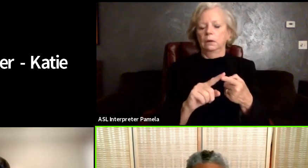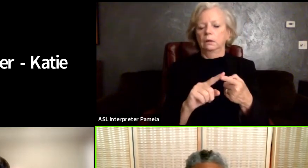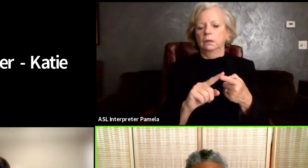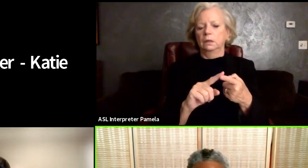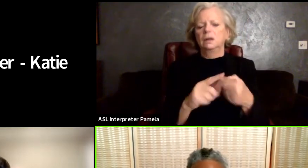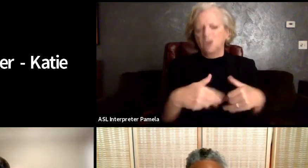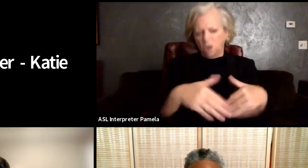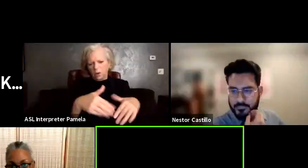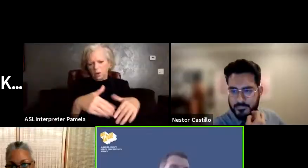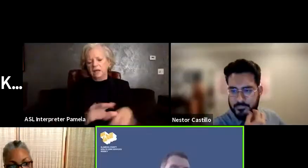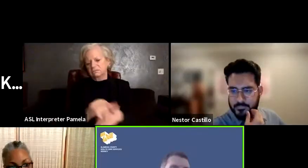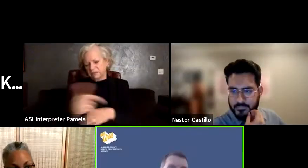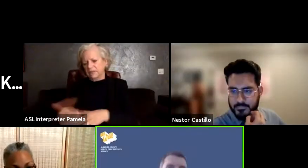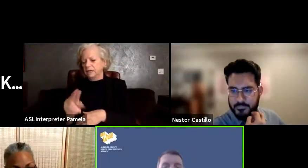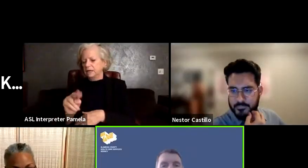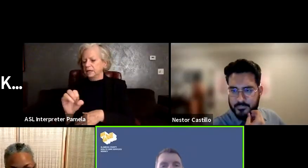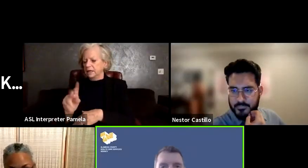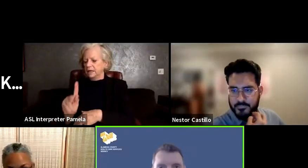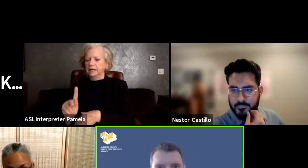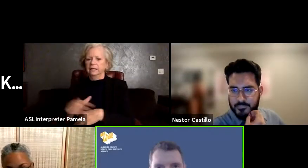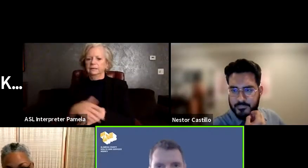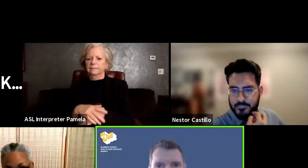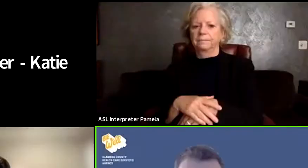Nick. Yeah, I mean, it's